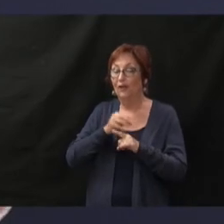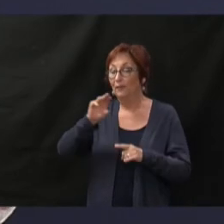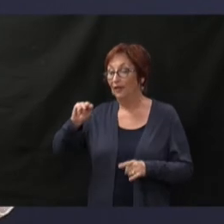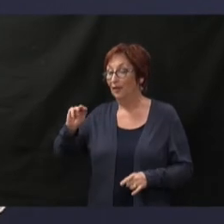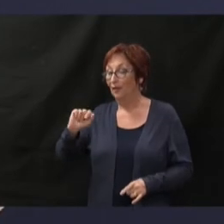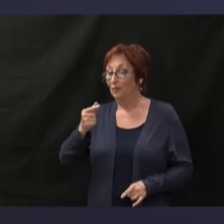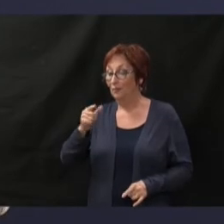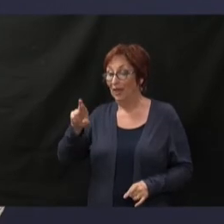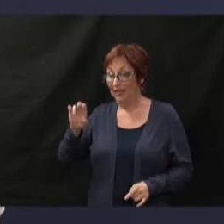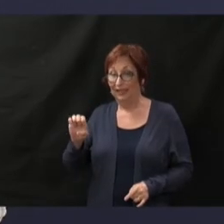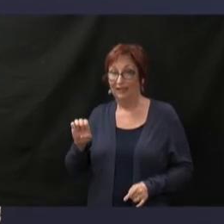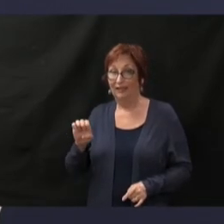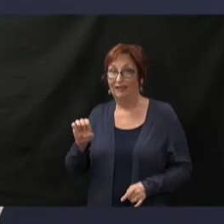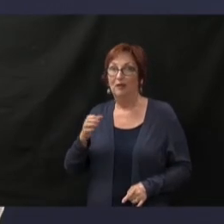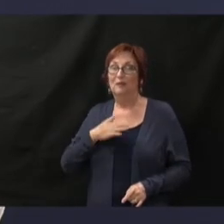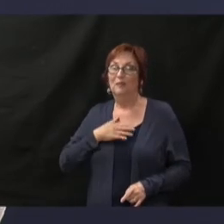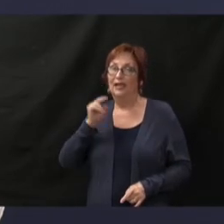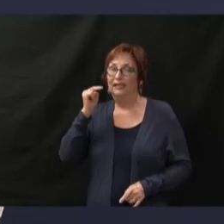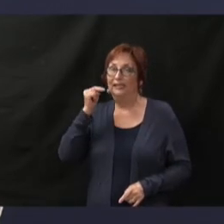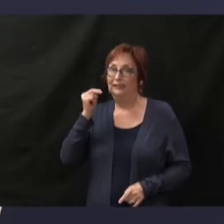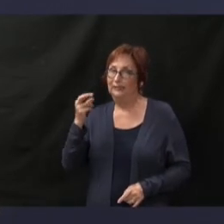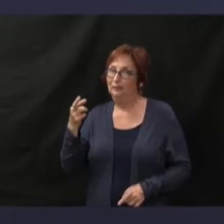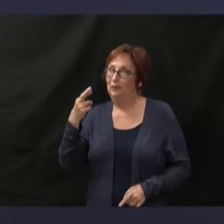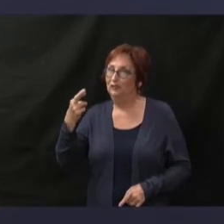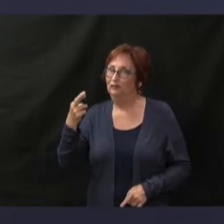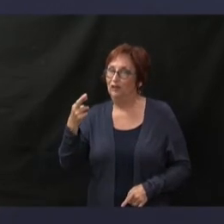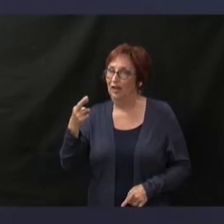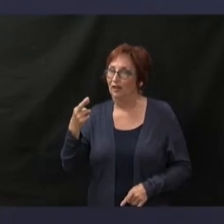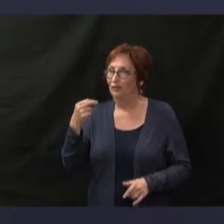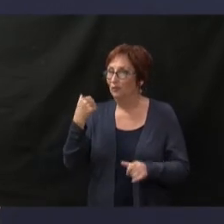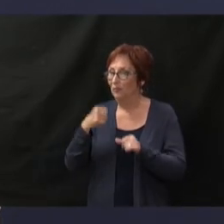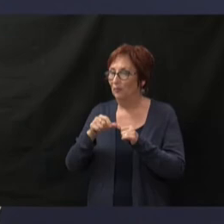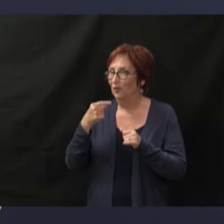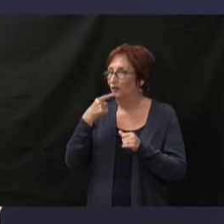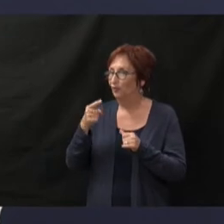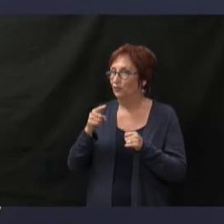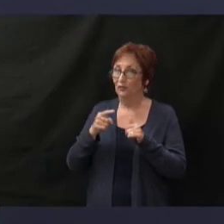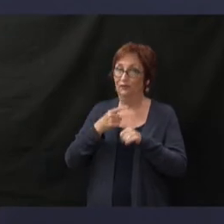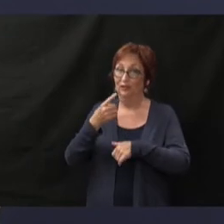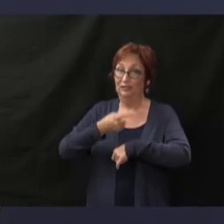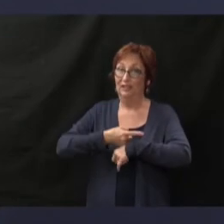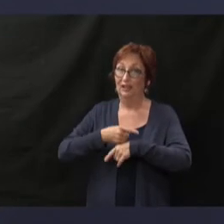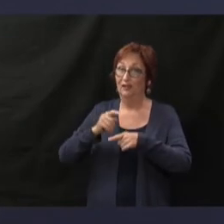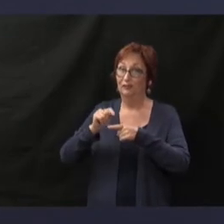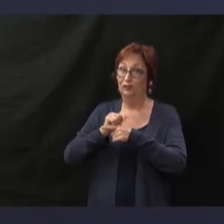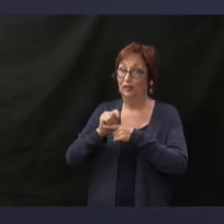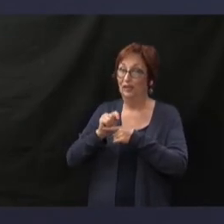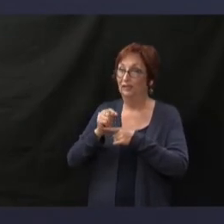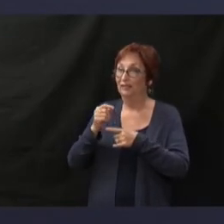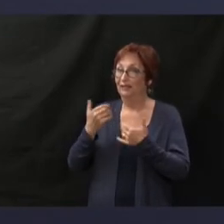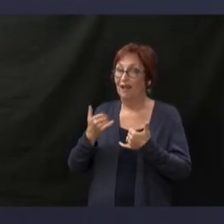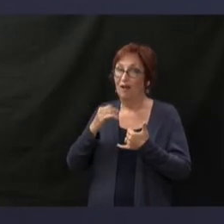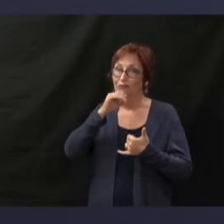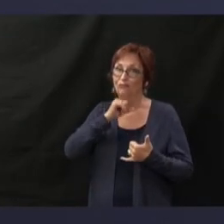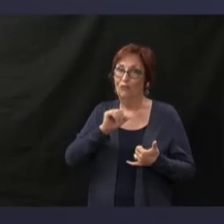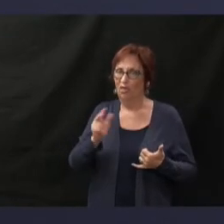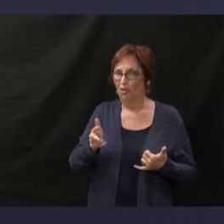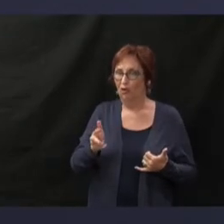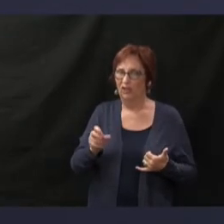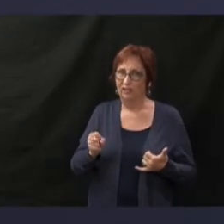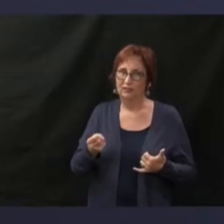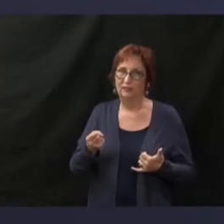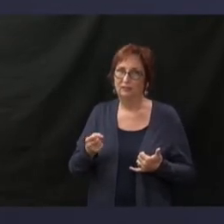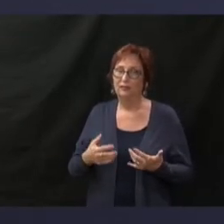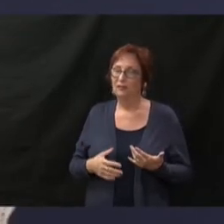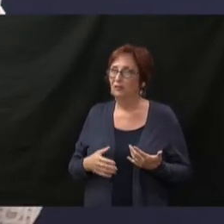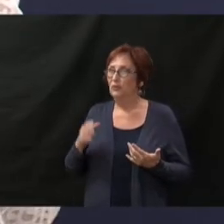when my niece was little. My niece I told you about on the first day of training, who's in her 30s now. And you know you're